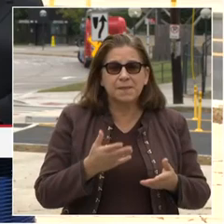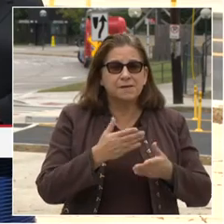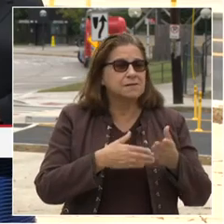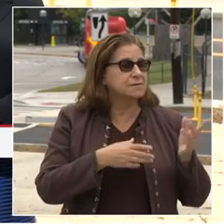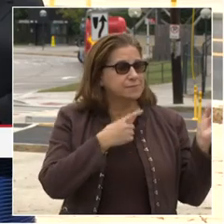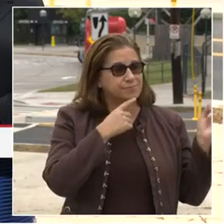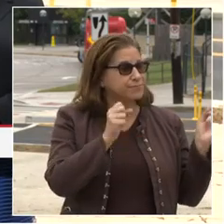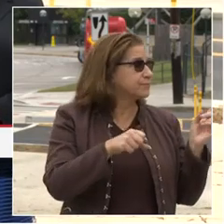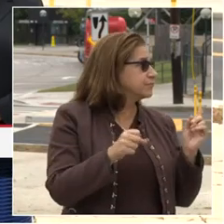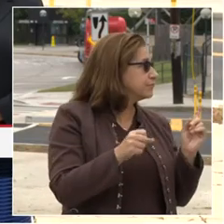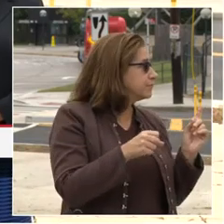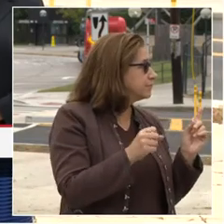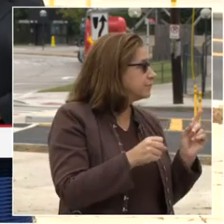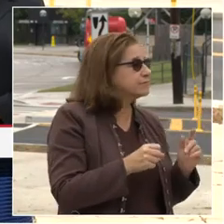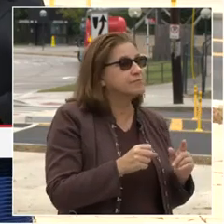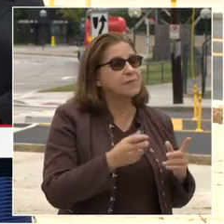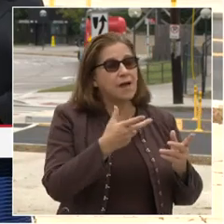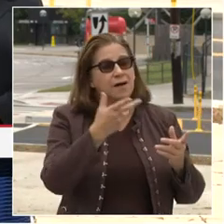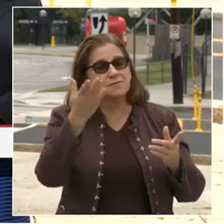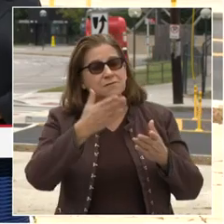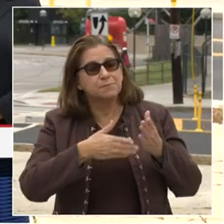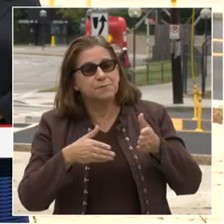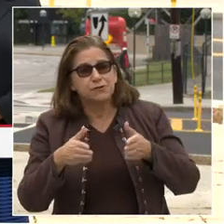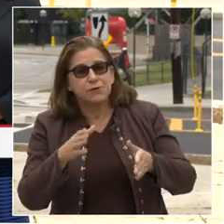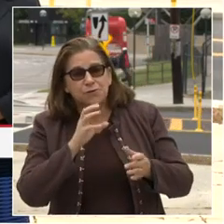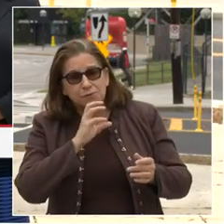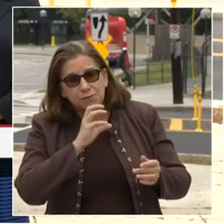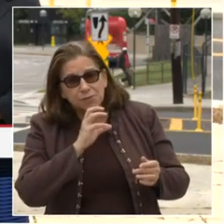Is it harder to do this in the older parts of town where the